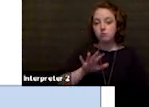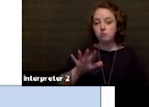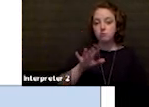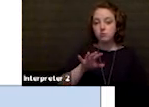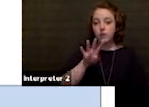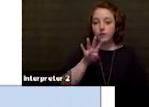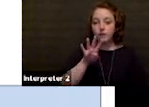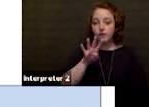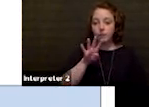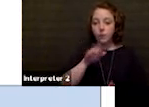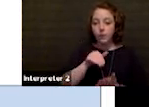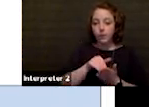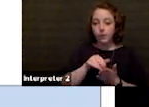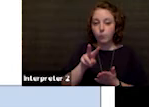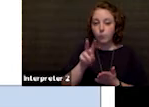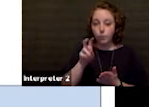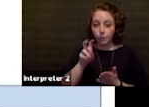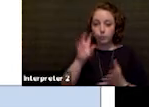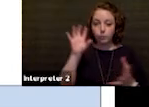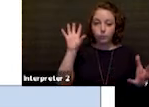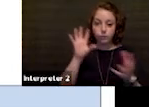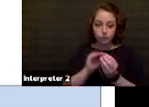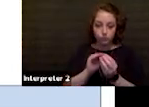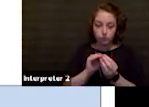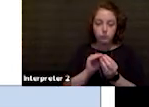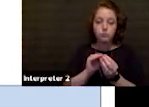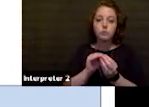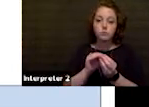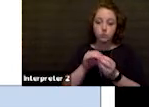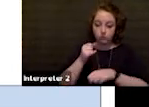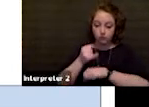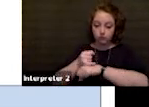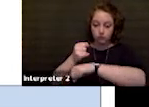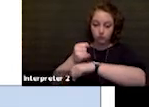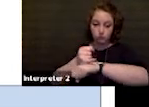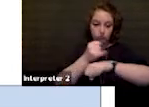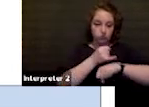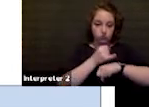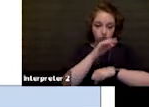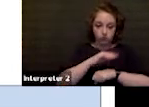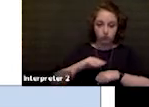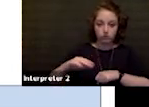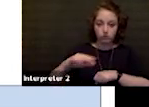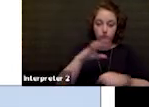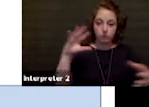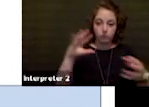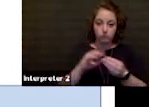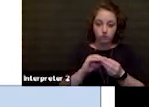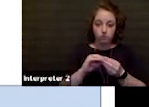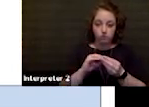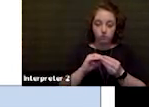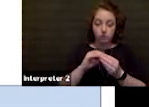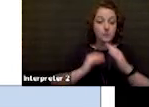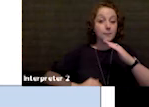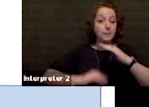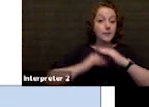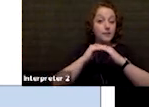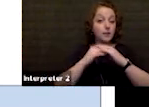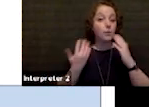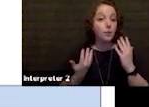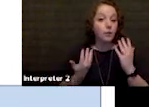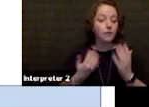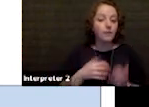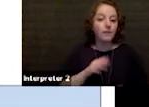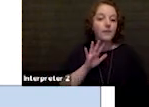the total between all the campuses. And we've actually got a built capacity of 5,000. And that was something